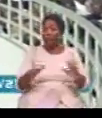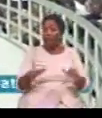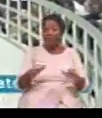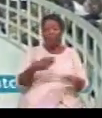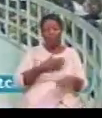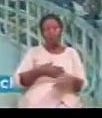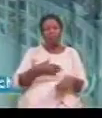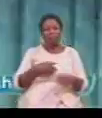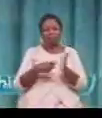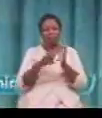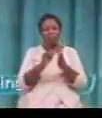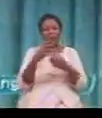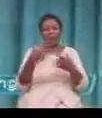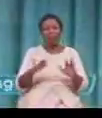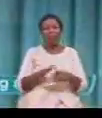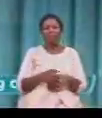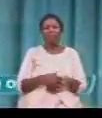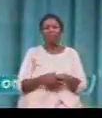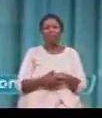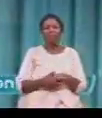just indicate.